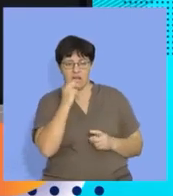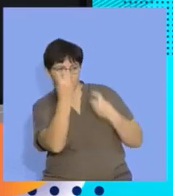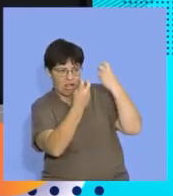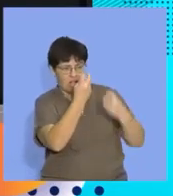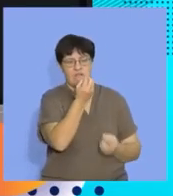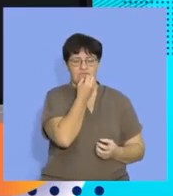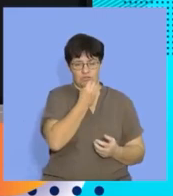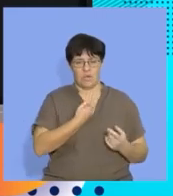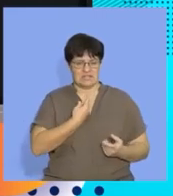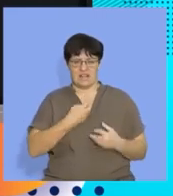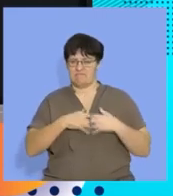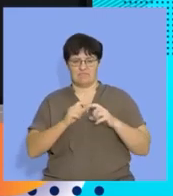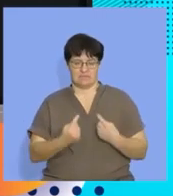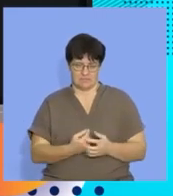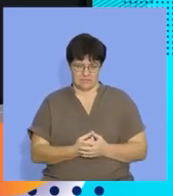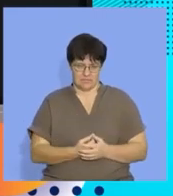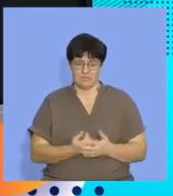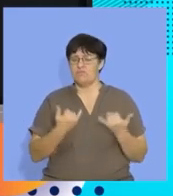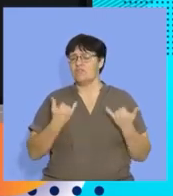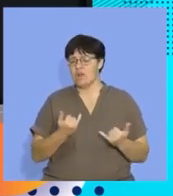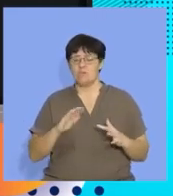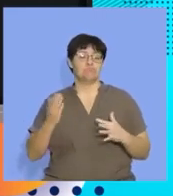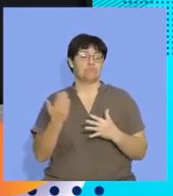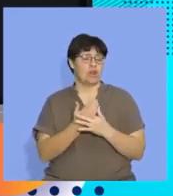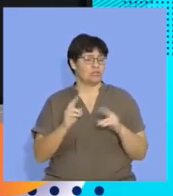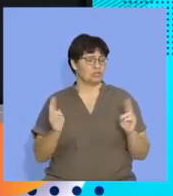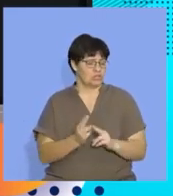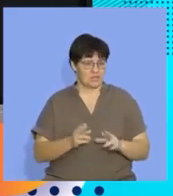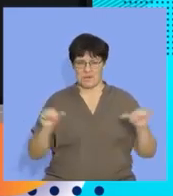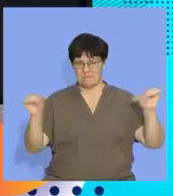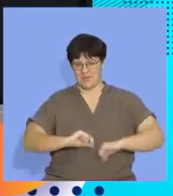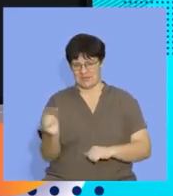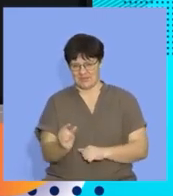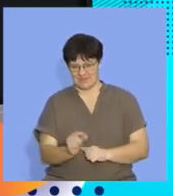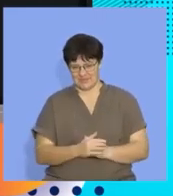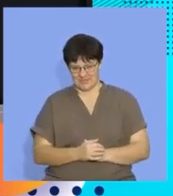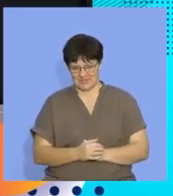guys, that's all we have. Just for now, we're going to take a quick break and we'll be right back.